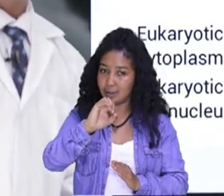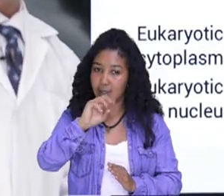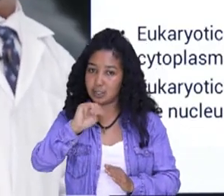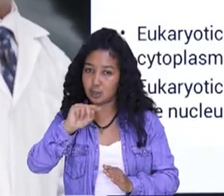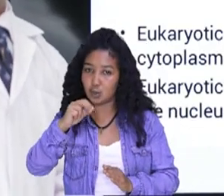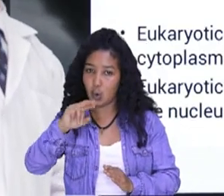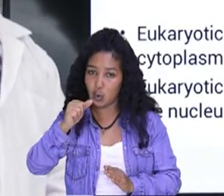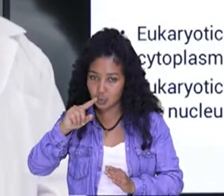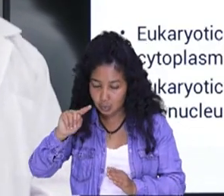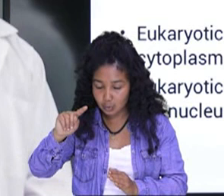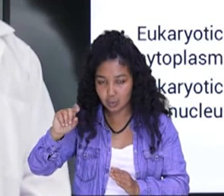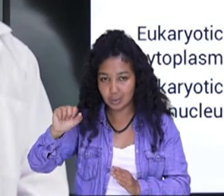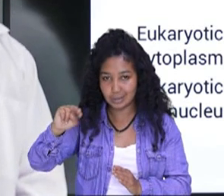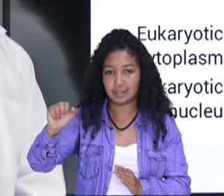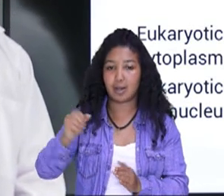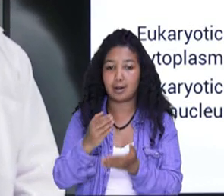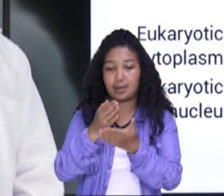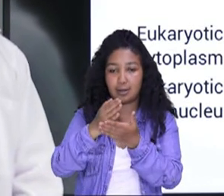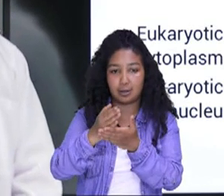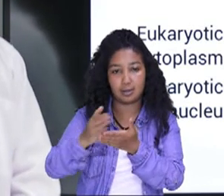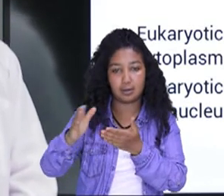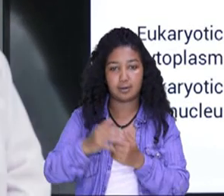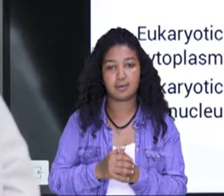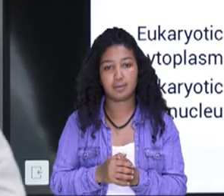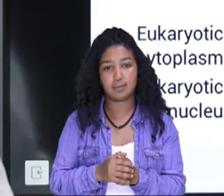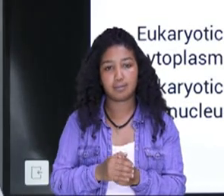removed or cleaved from mRNA.